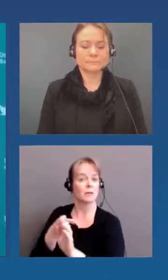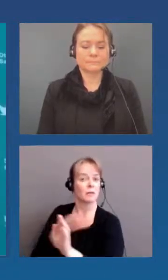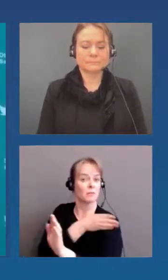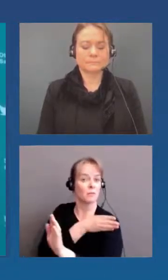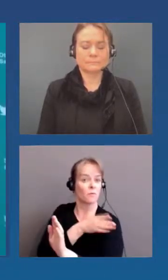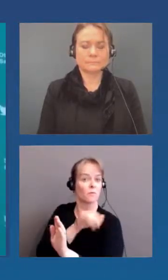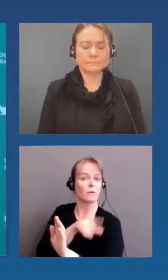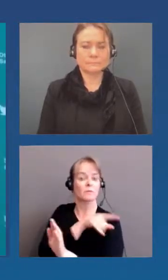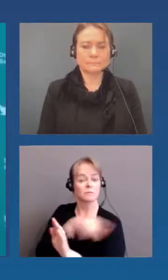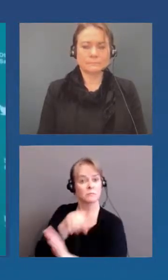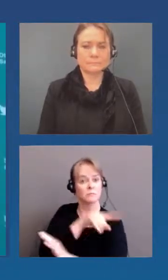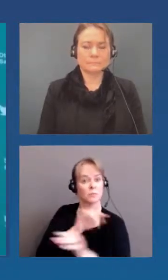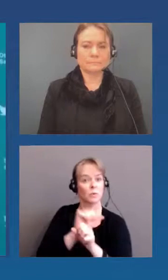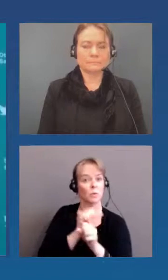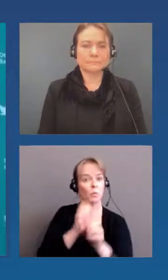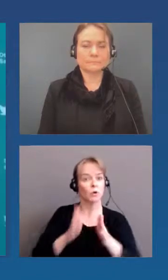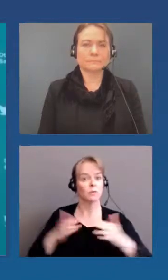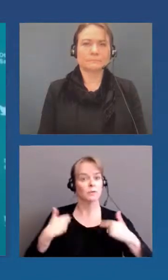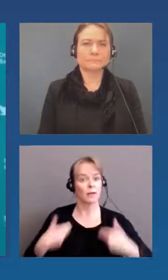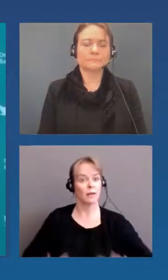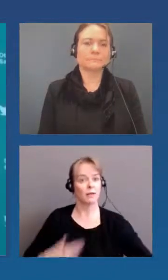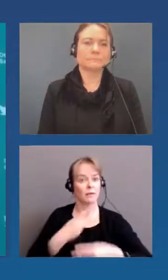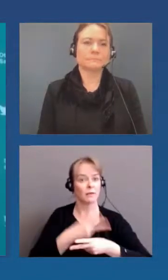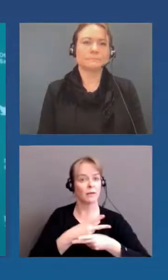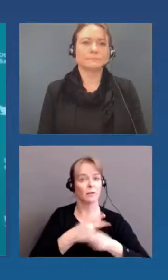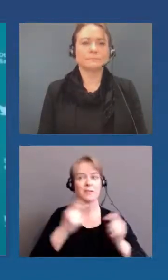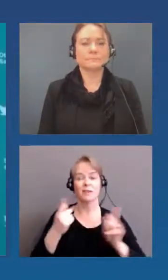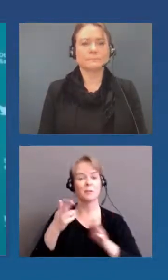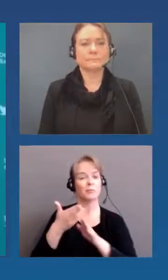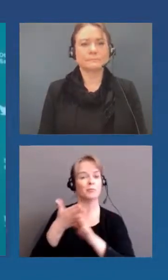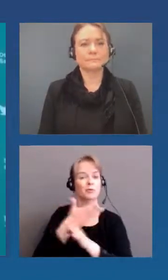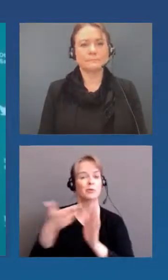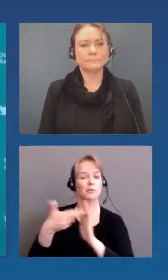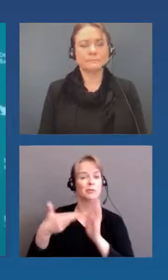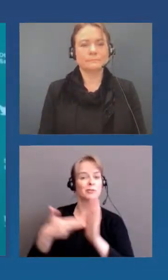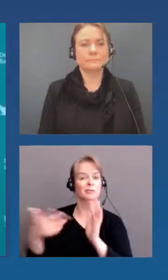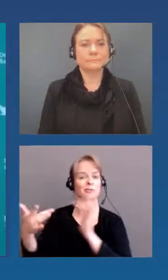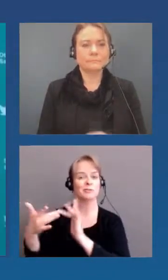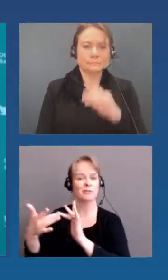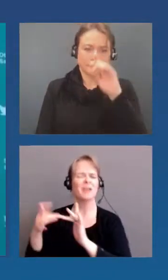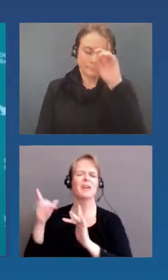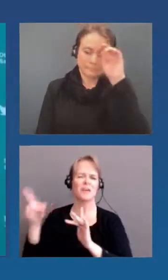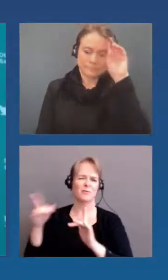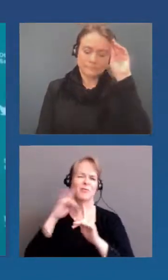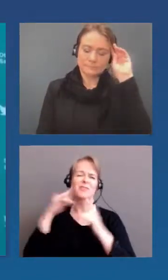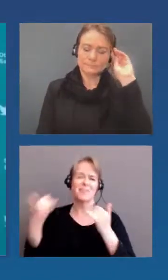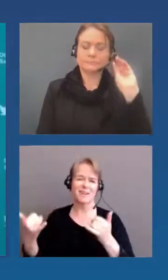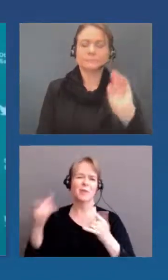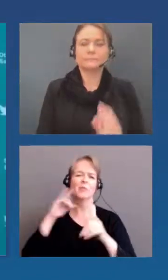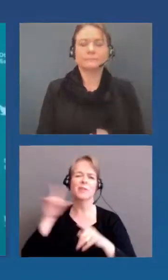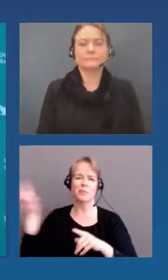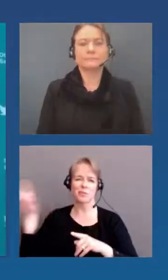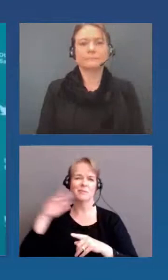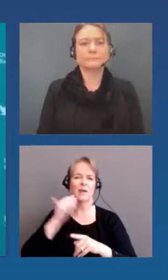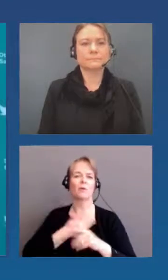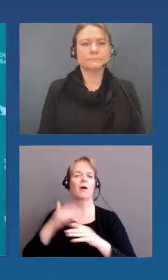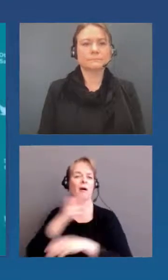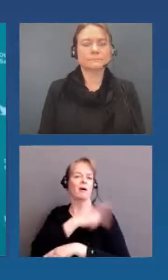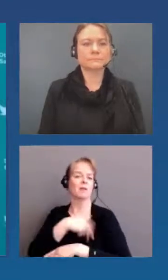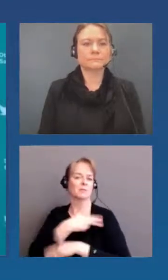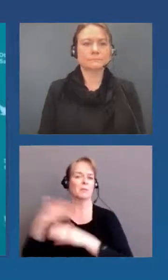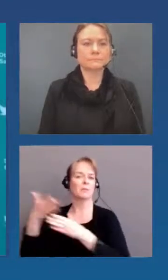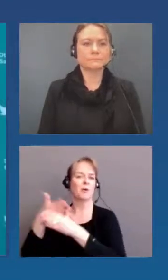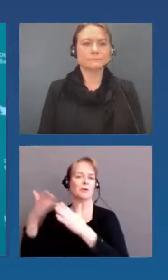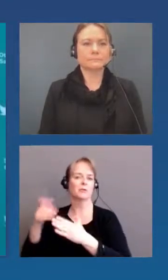pre-registering as the capacity allows, they'll be contacted through the usual booking system by our hospital partners using